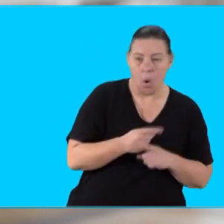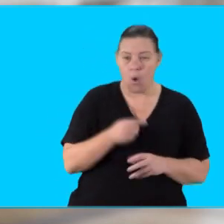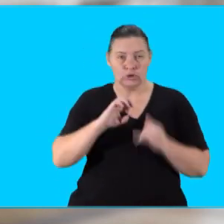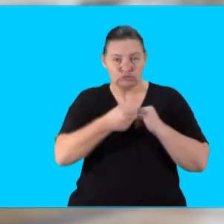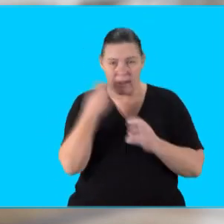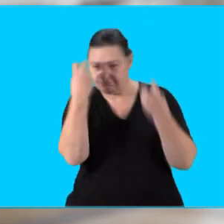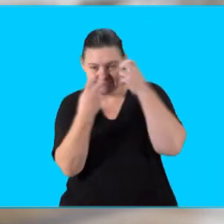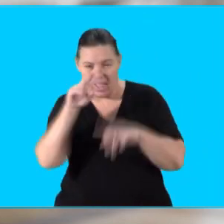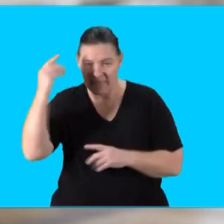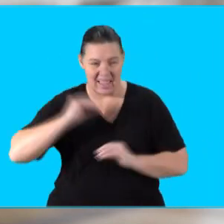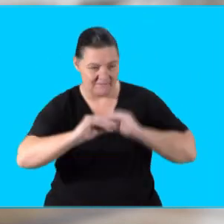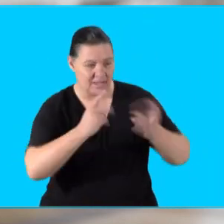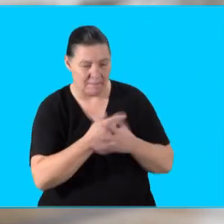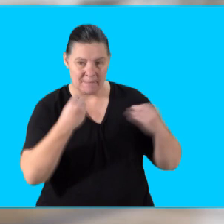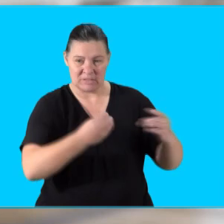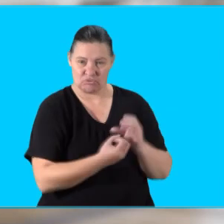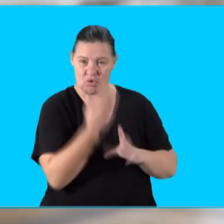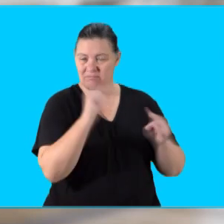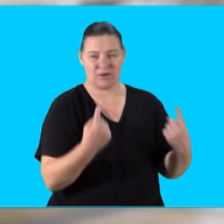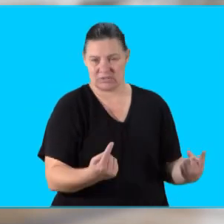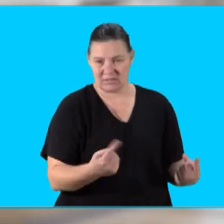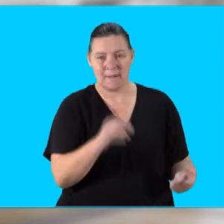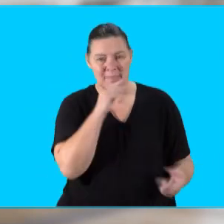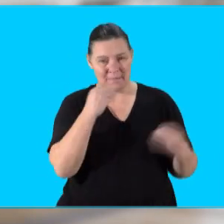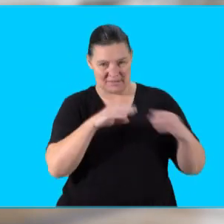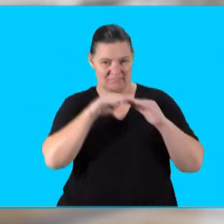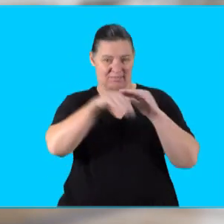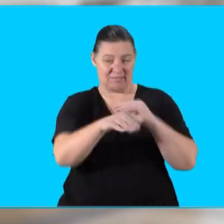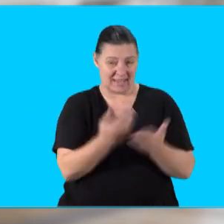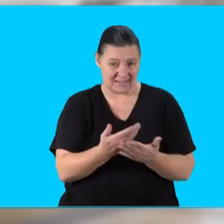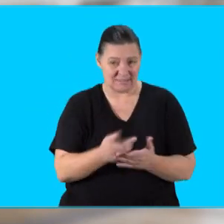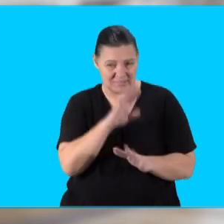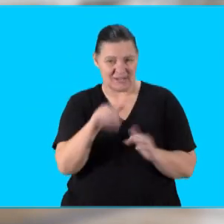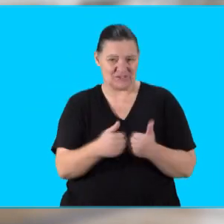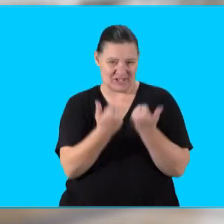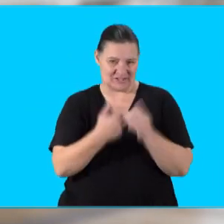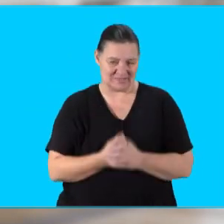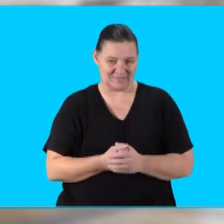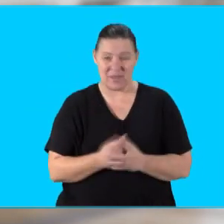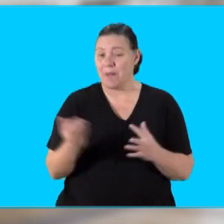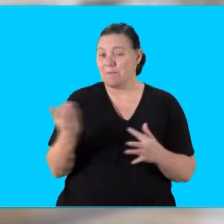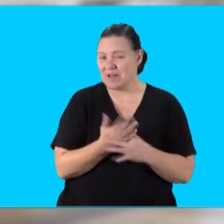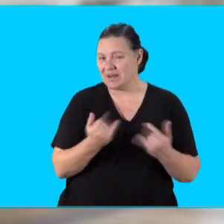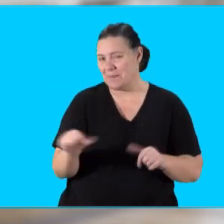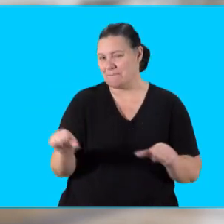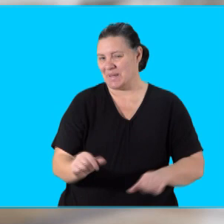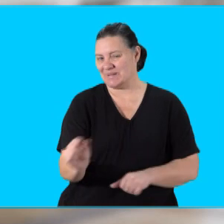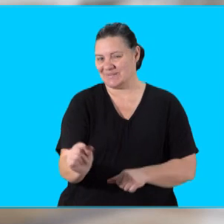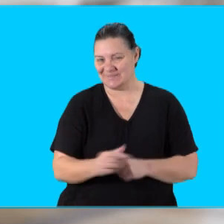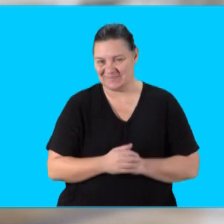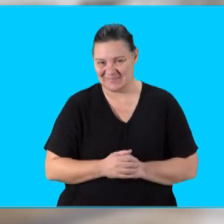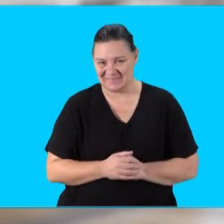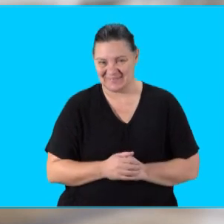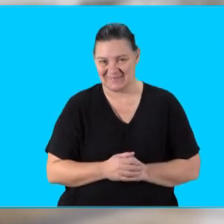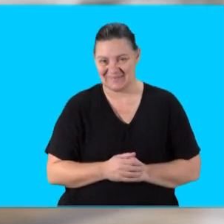that the business can grow. So that can also be a challenge. Now let's go for a quick ad break and we will be back. Stay tuned.